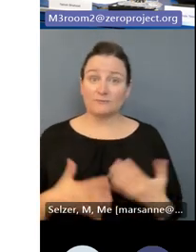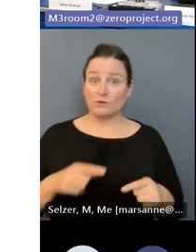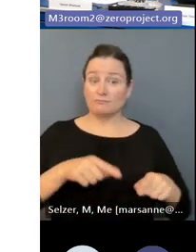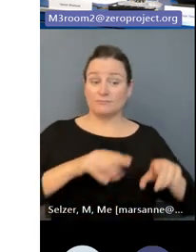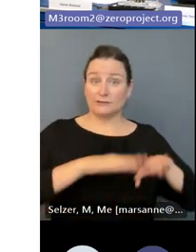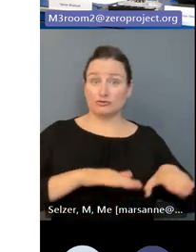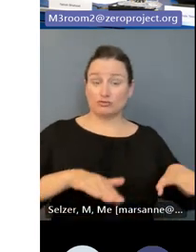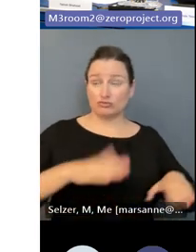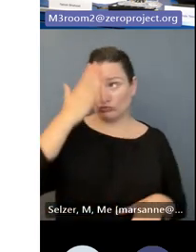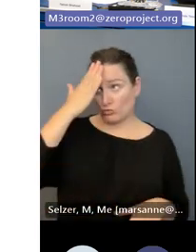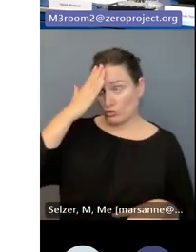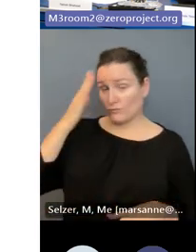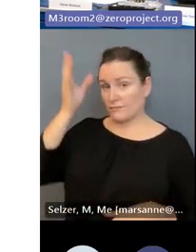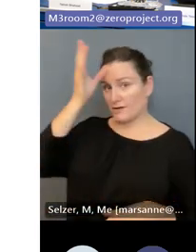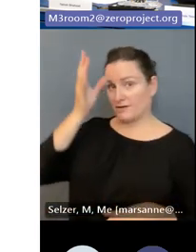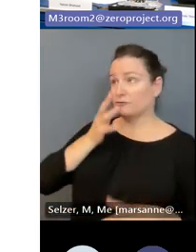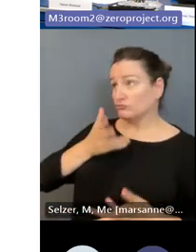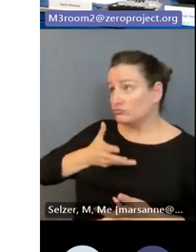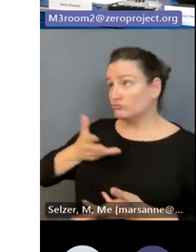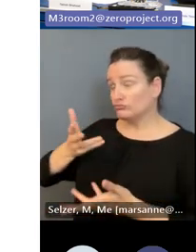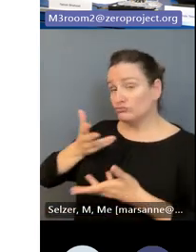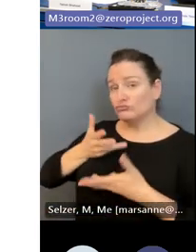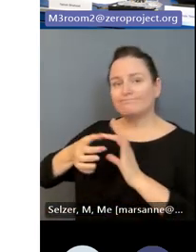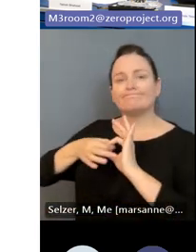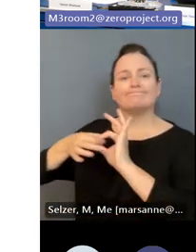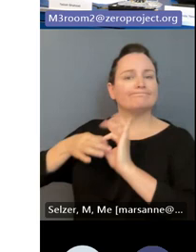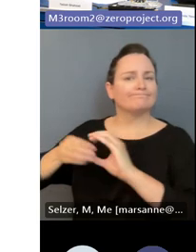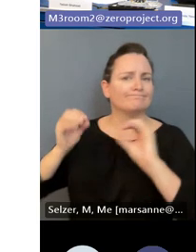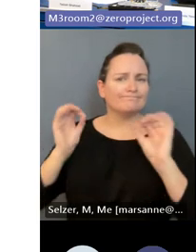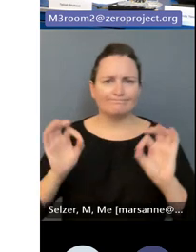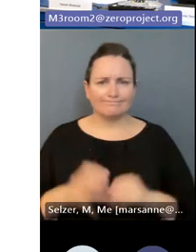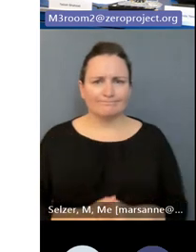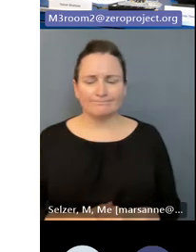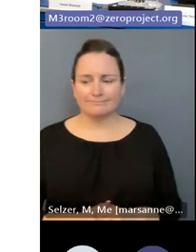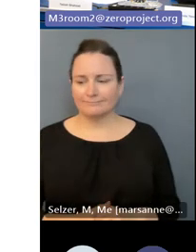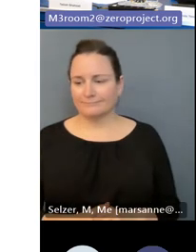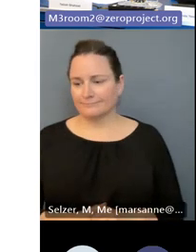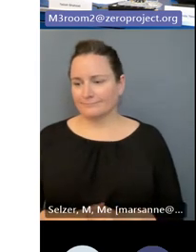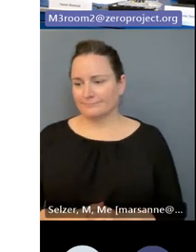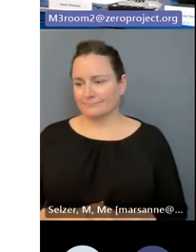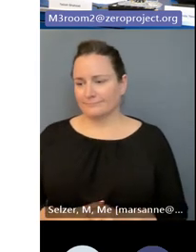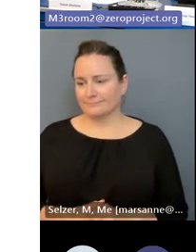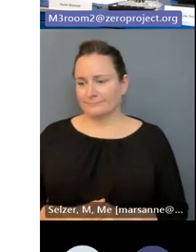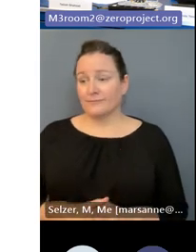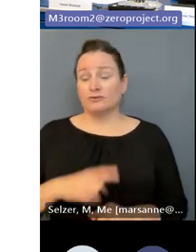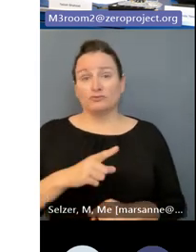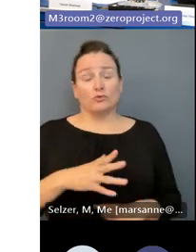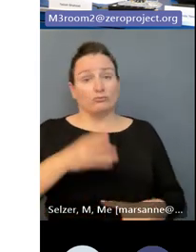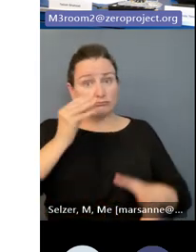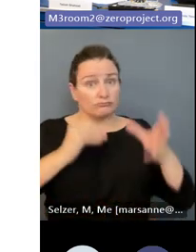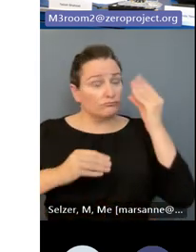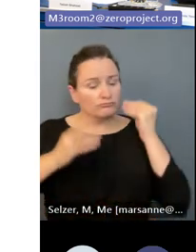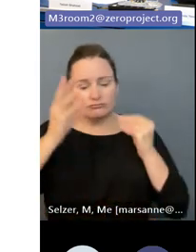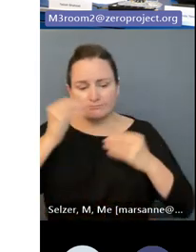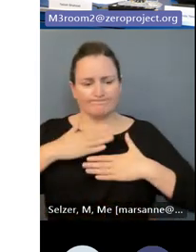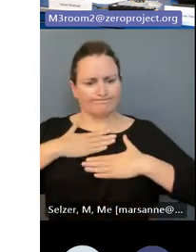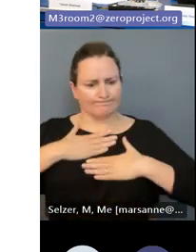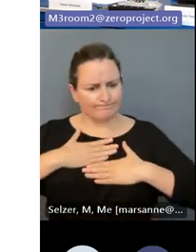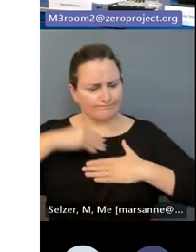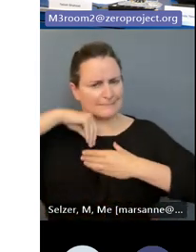routine. To help our families with the challenges they face other than school readiness, transitioning into